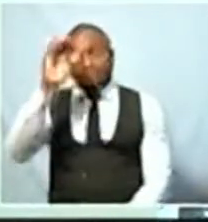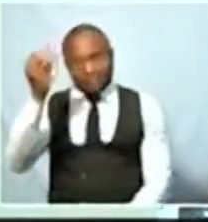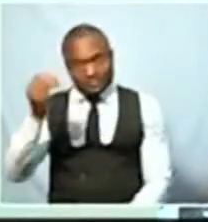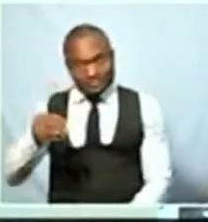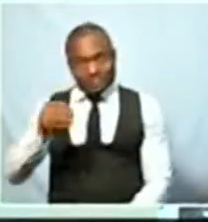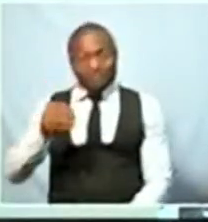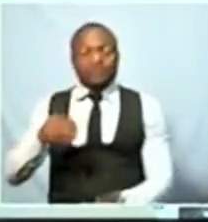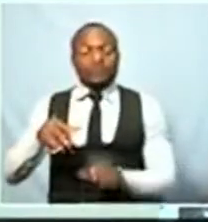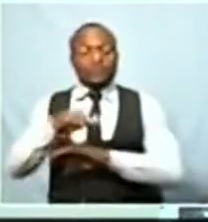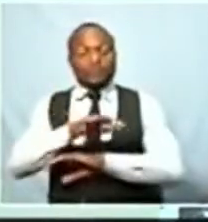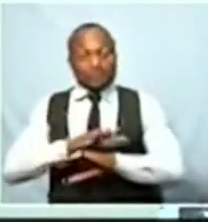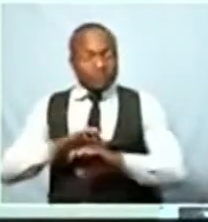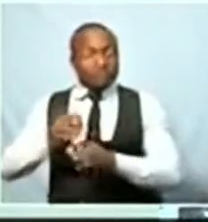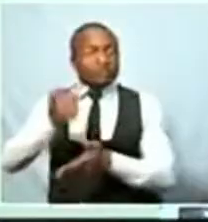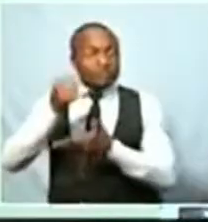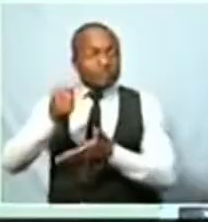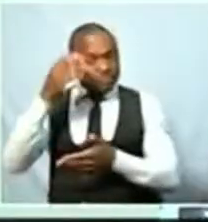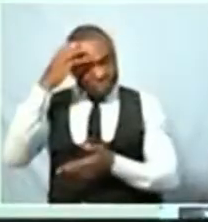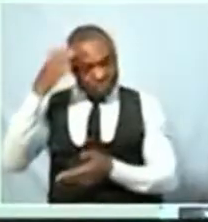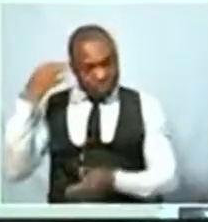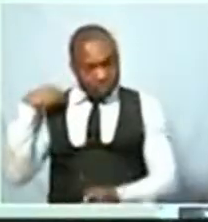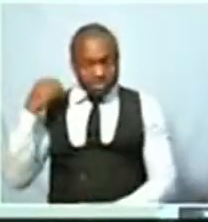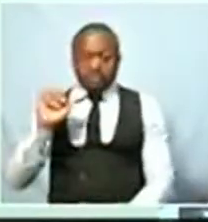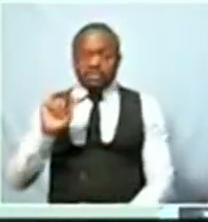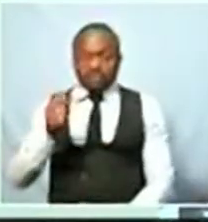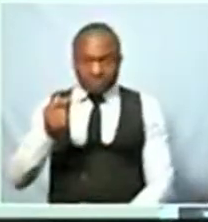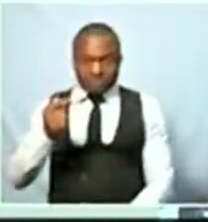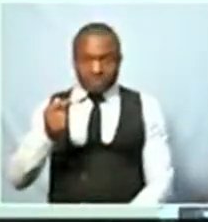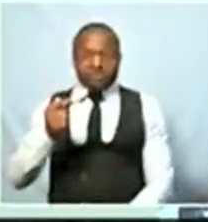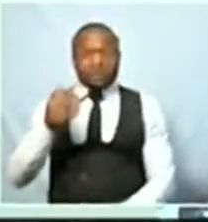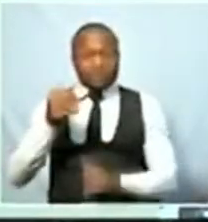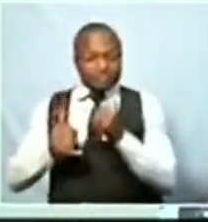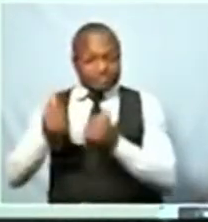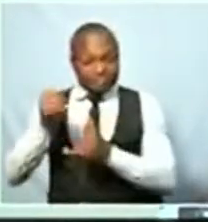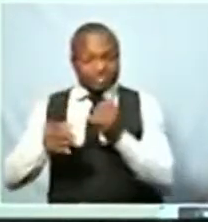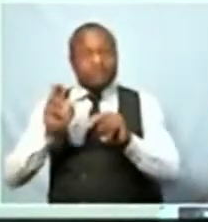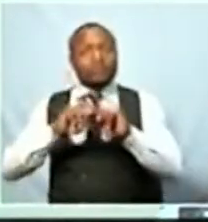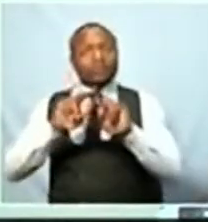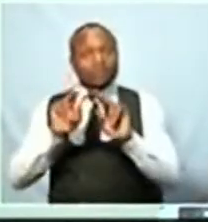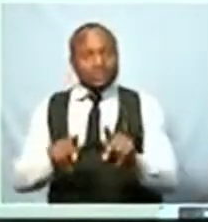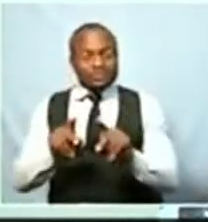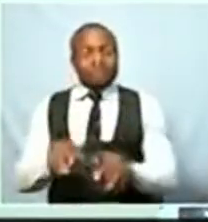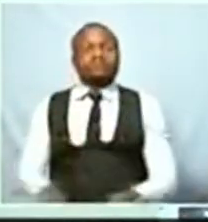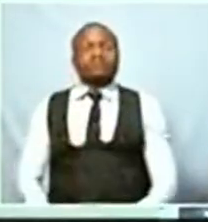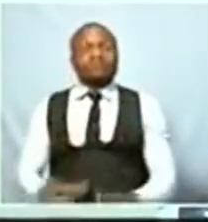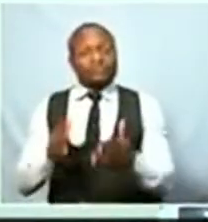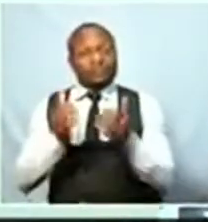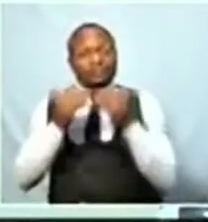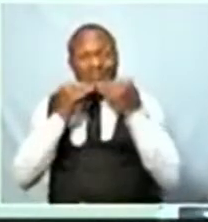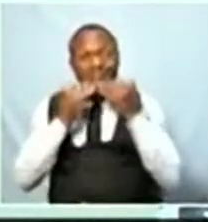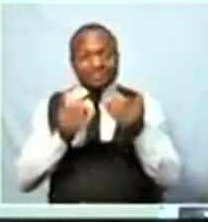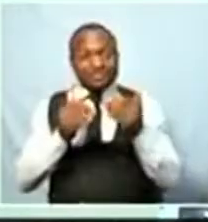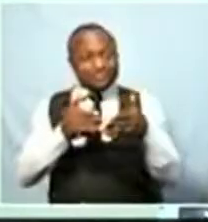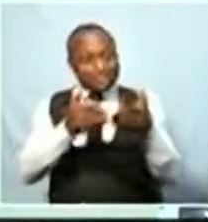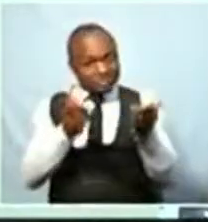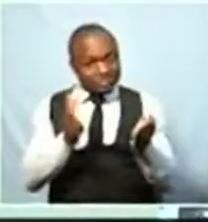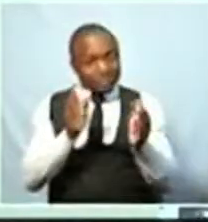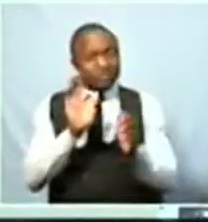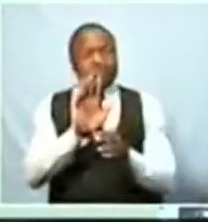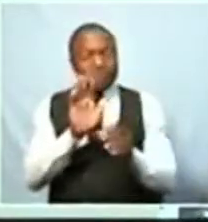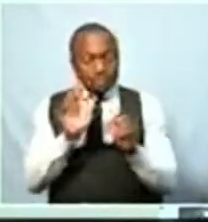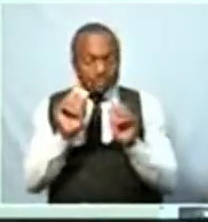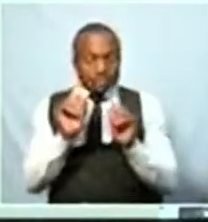the overall budget of the Office of the Auditor General. In conclusion, Chairperson, I wish to thank you and your